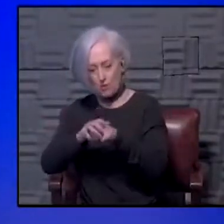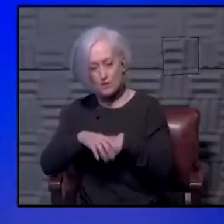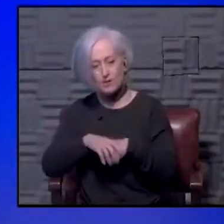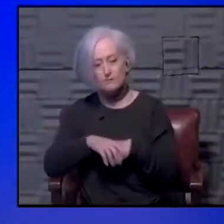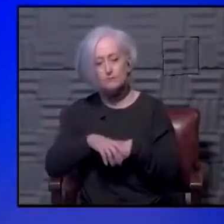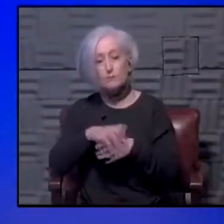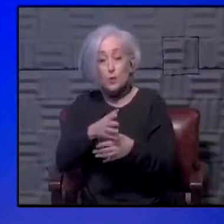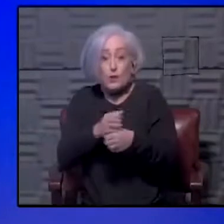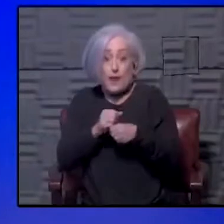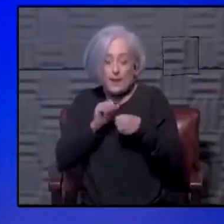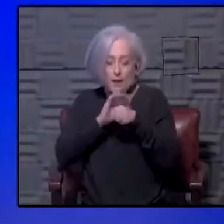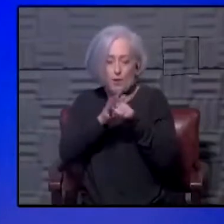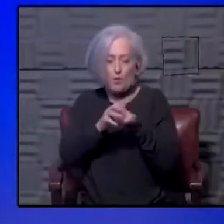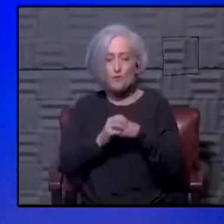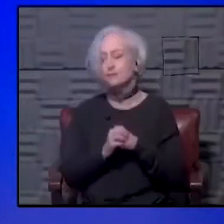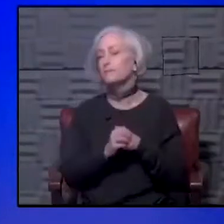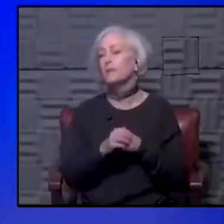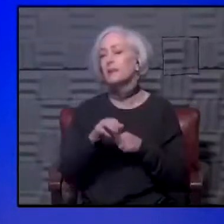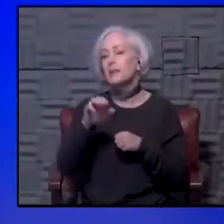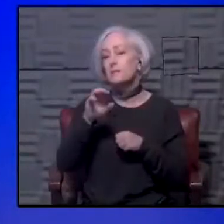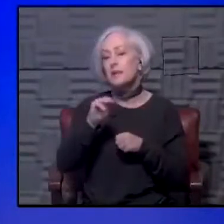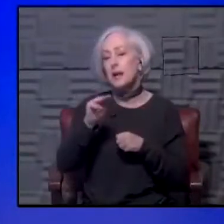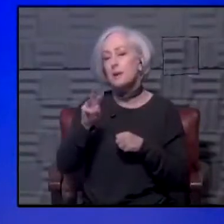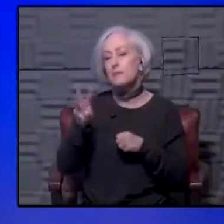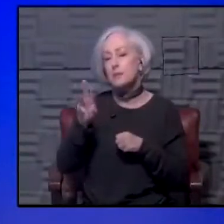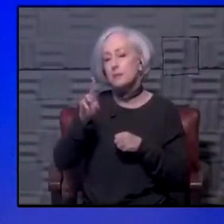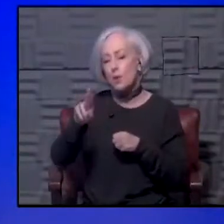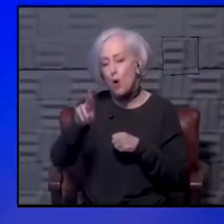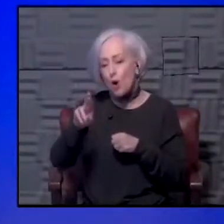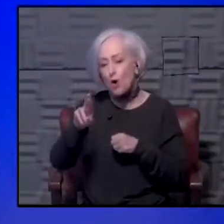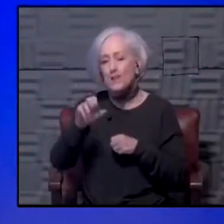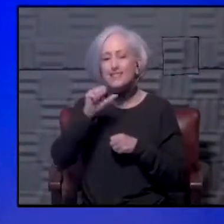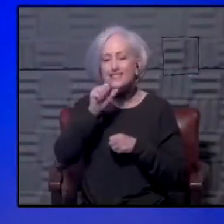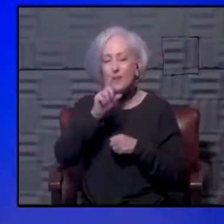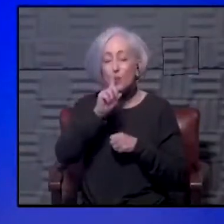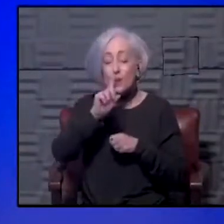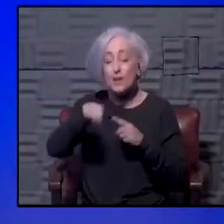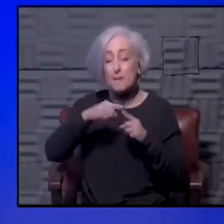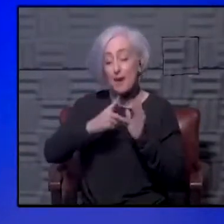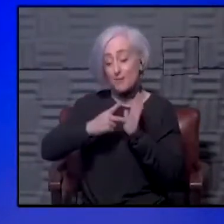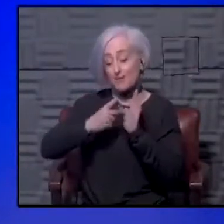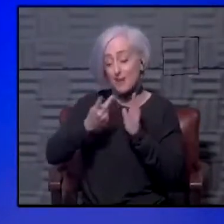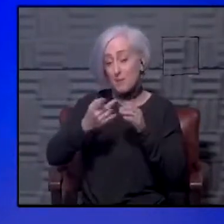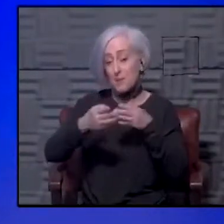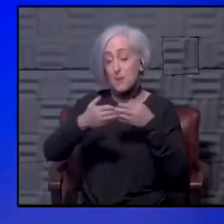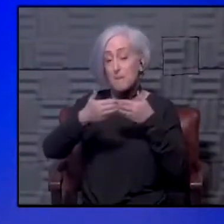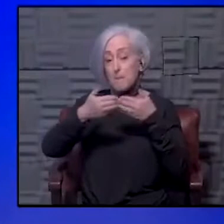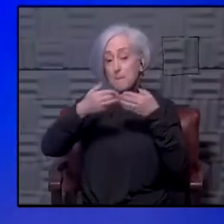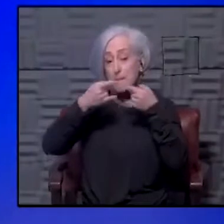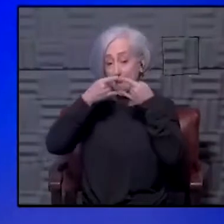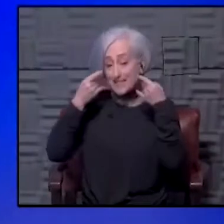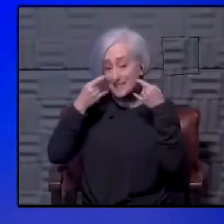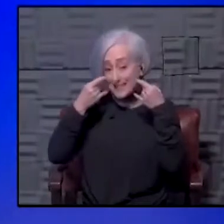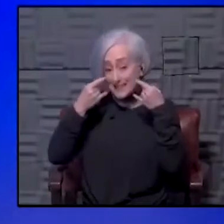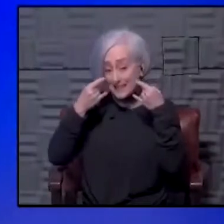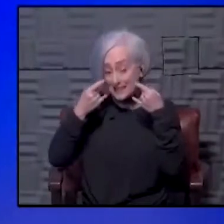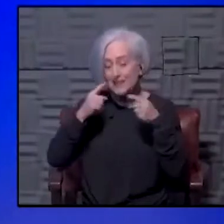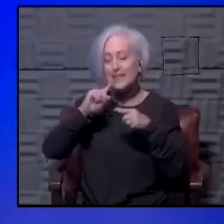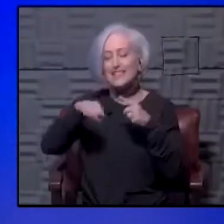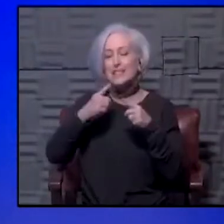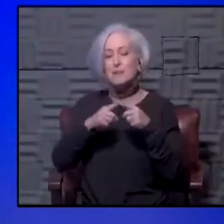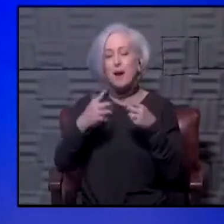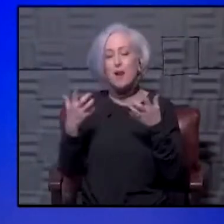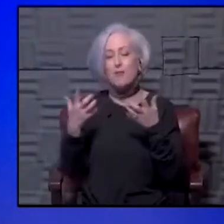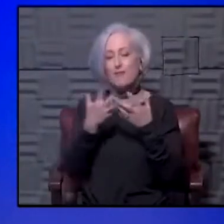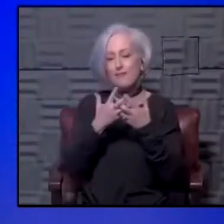study and the new guidance from the CDC is not double masking per se, but it is the fit should be better. So you need to make that fit